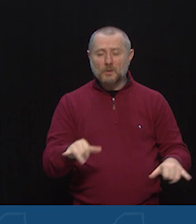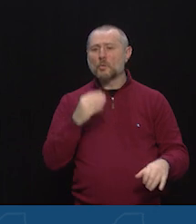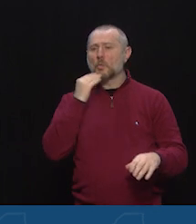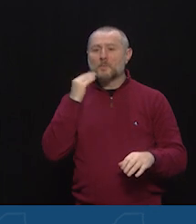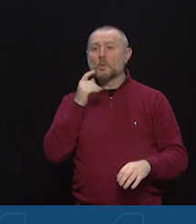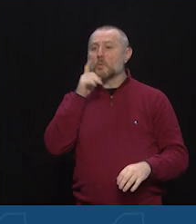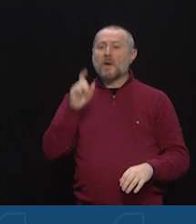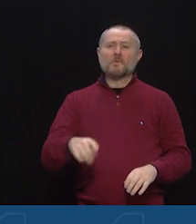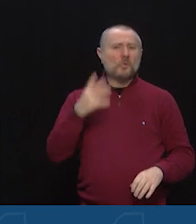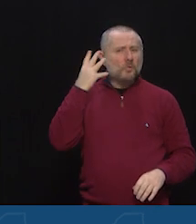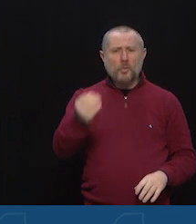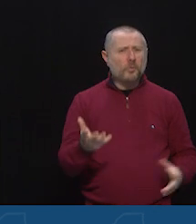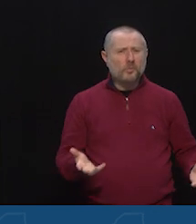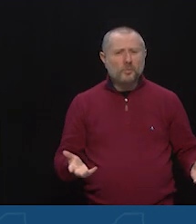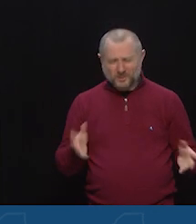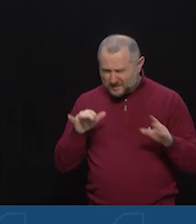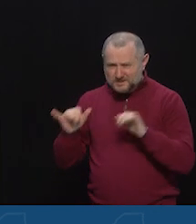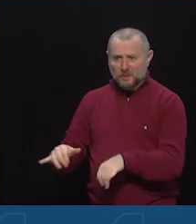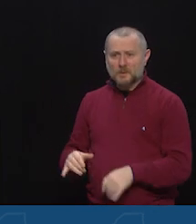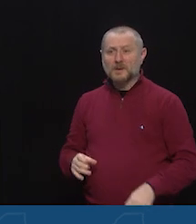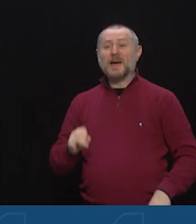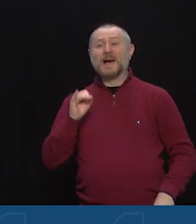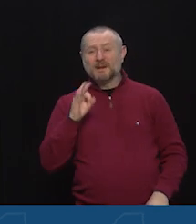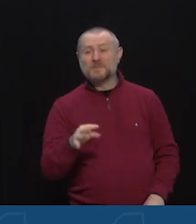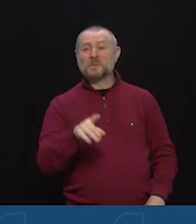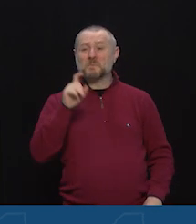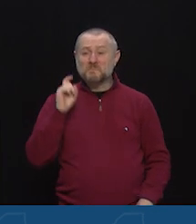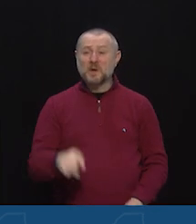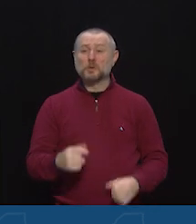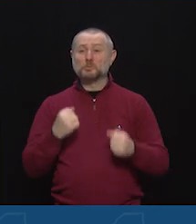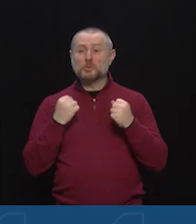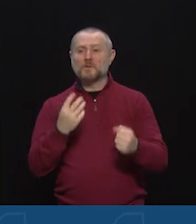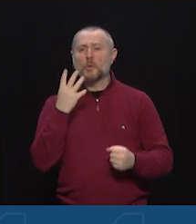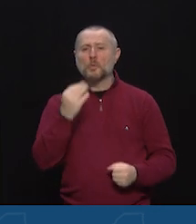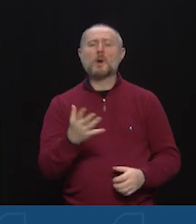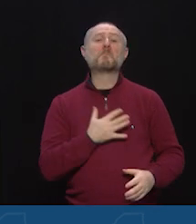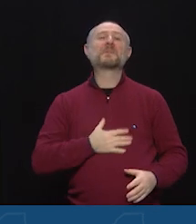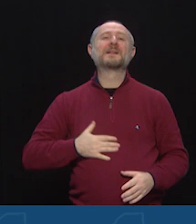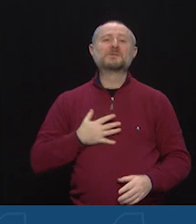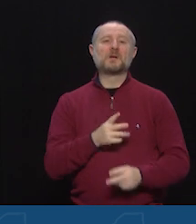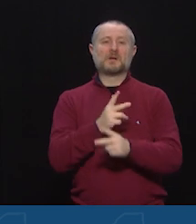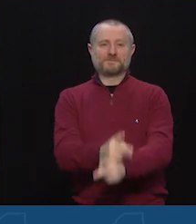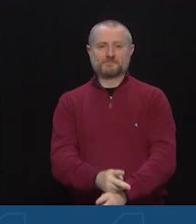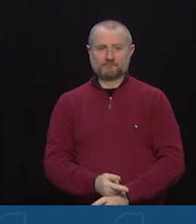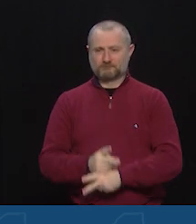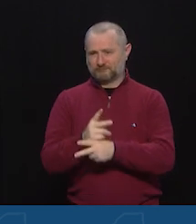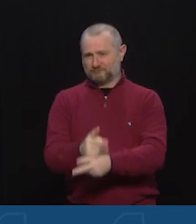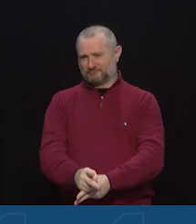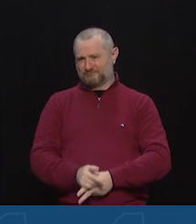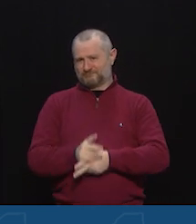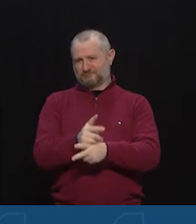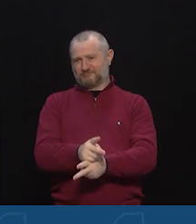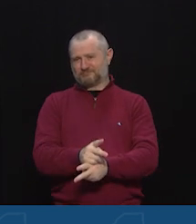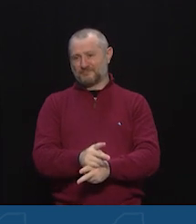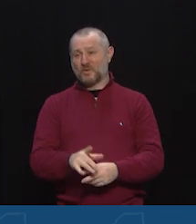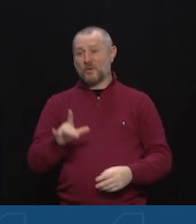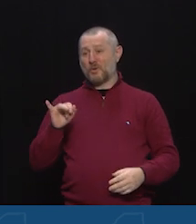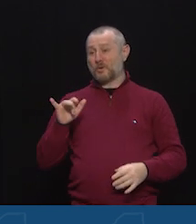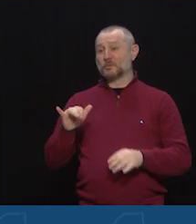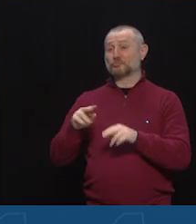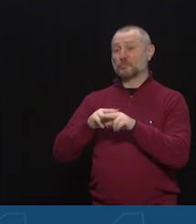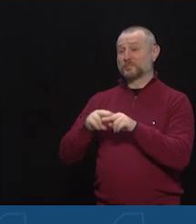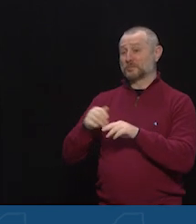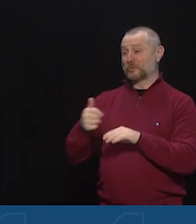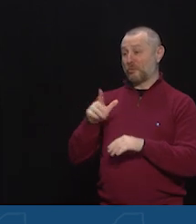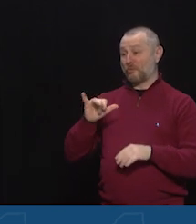and if you have to travel, please exercise extreme caution. The Long Island Railroad, as I said, is about to take what is sure